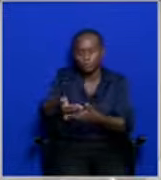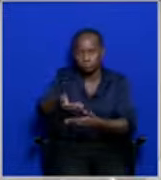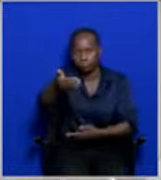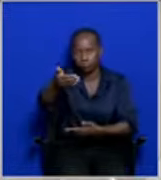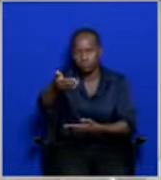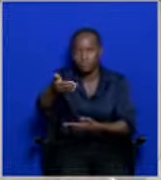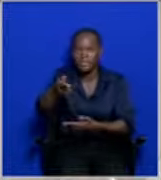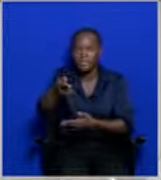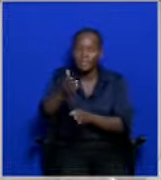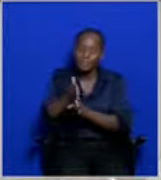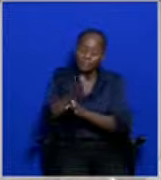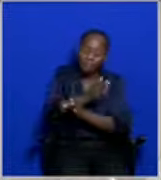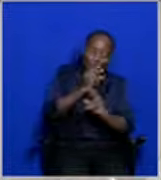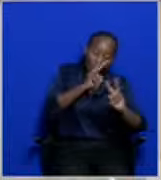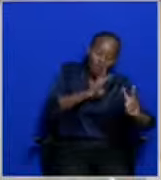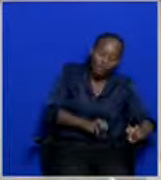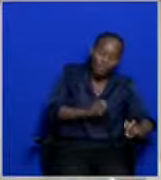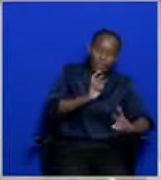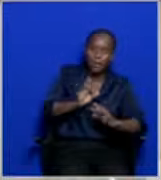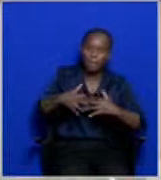725.